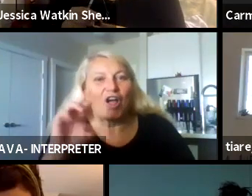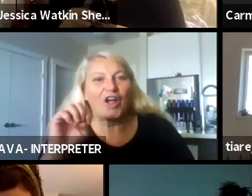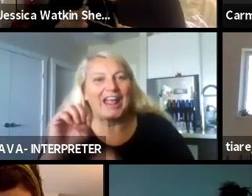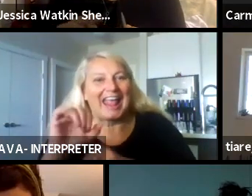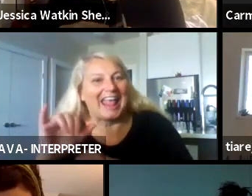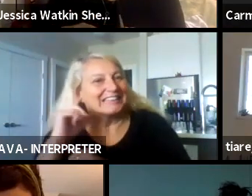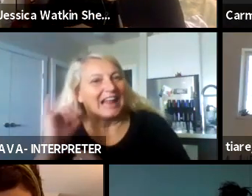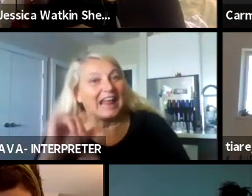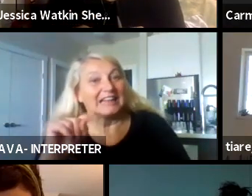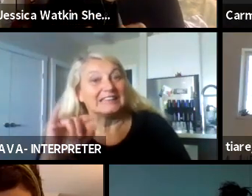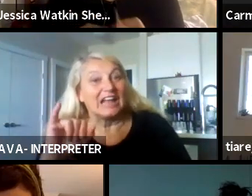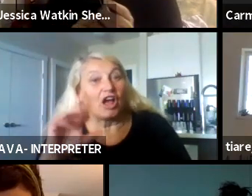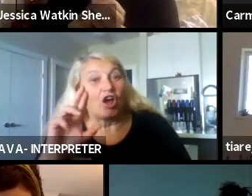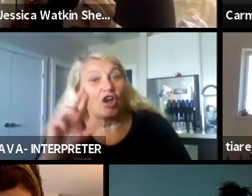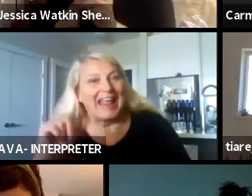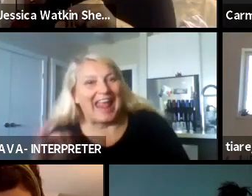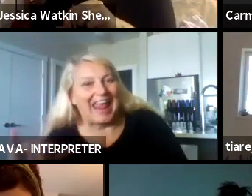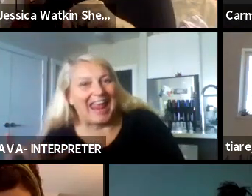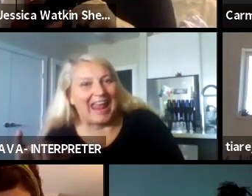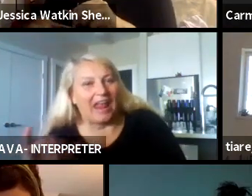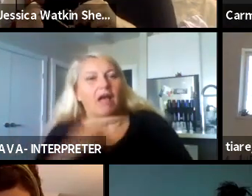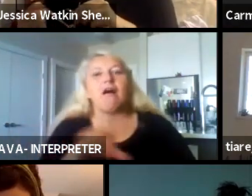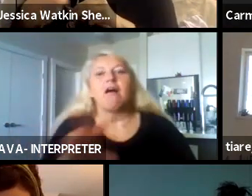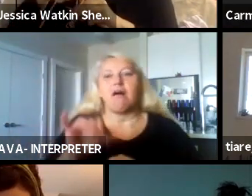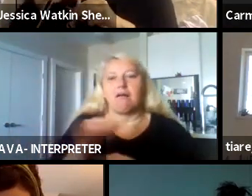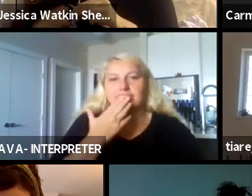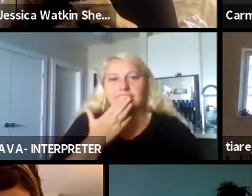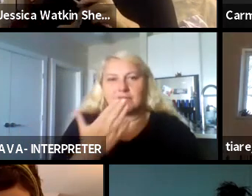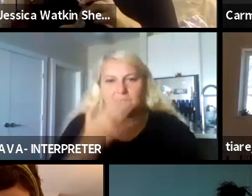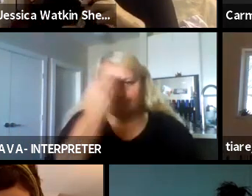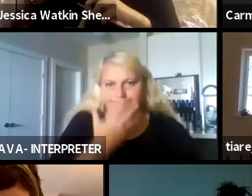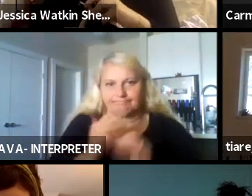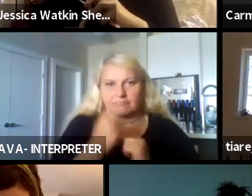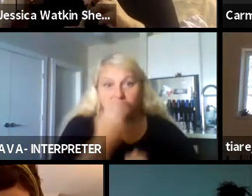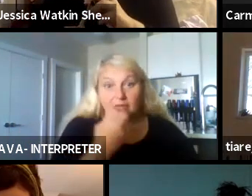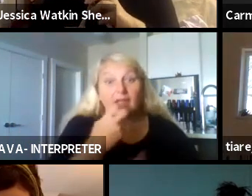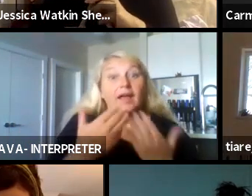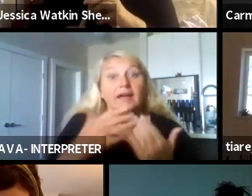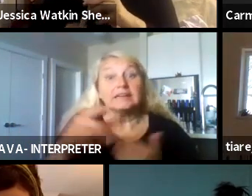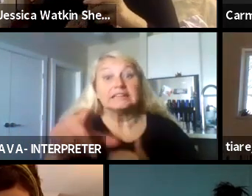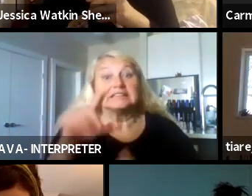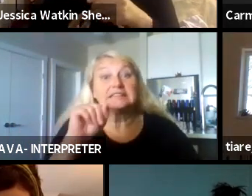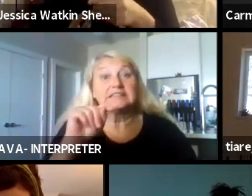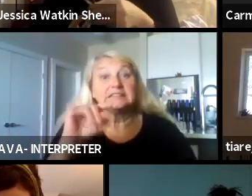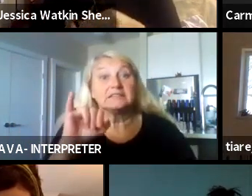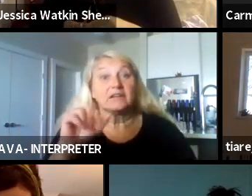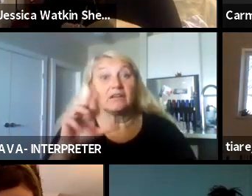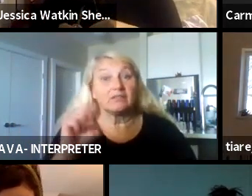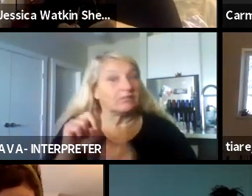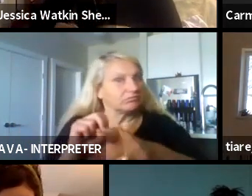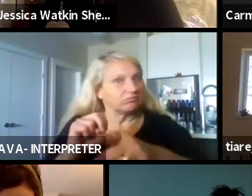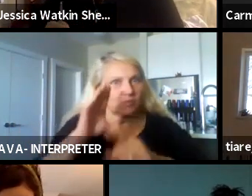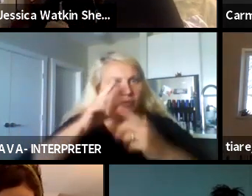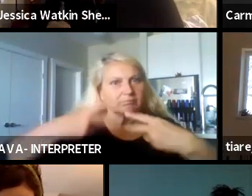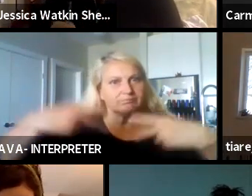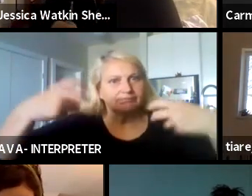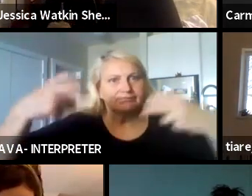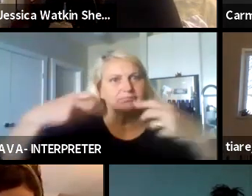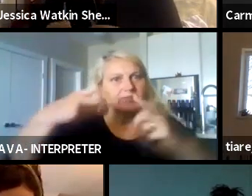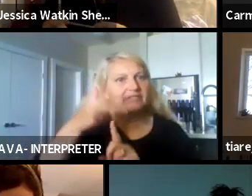Thank you. Tiara will be digitally, visually recording this event for us. So at various moments during this